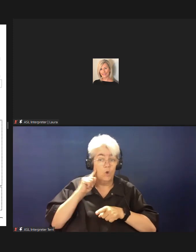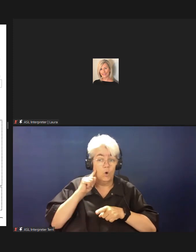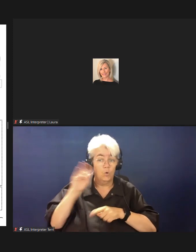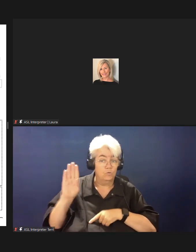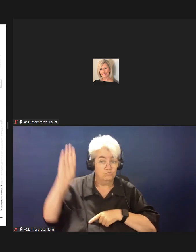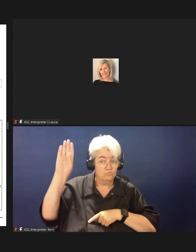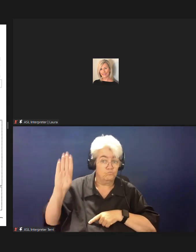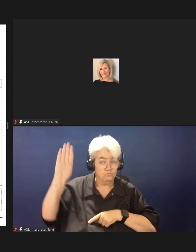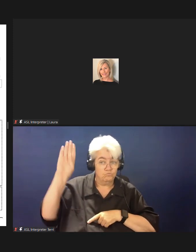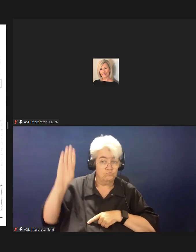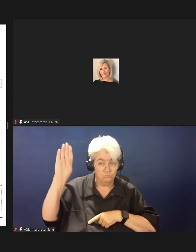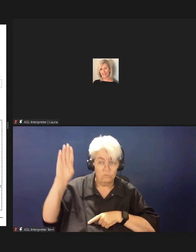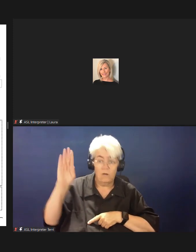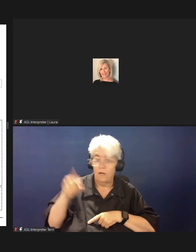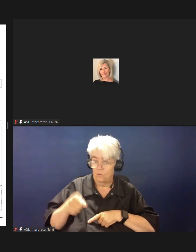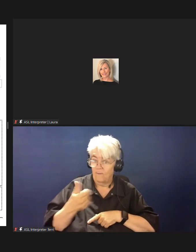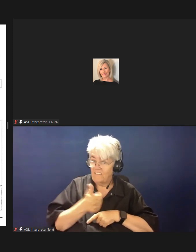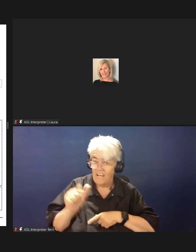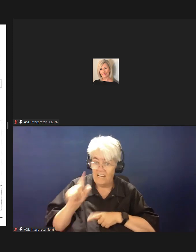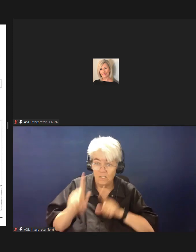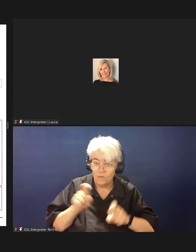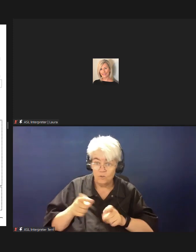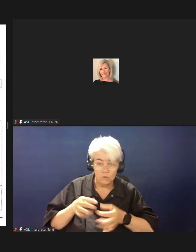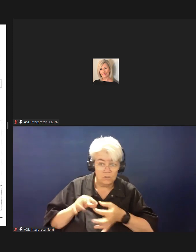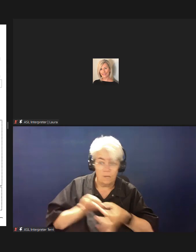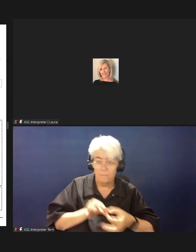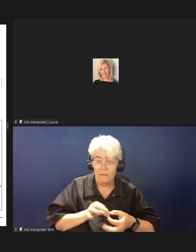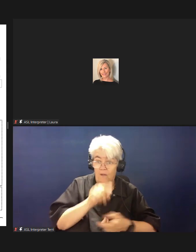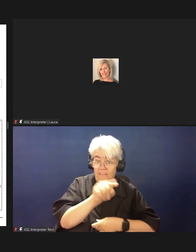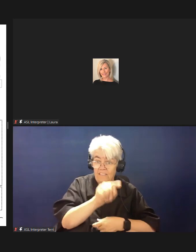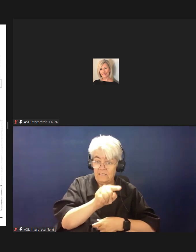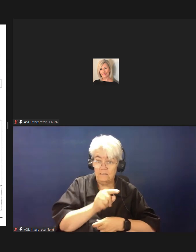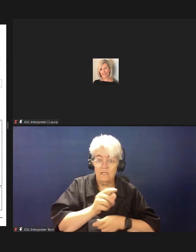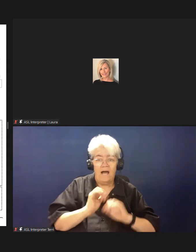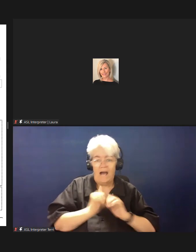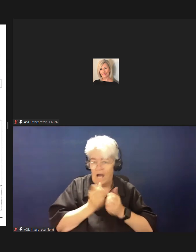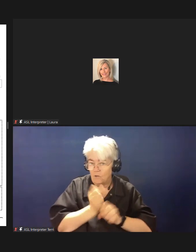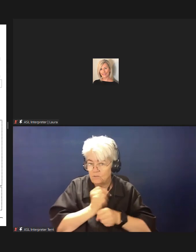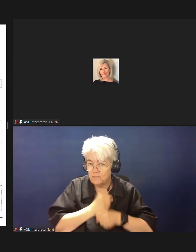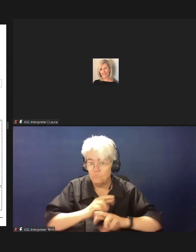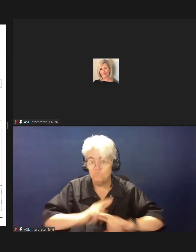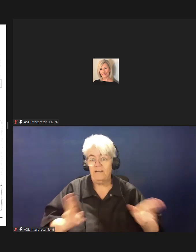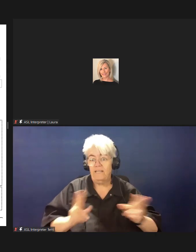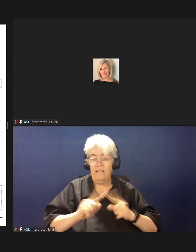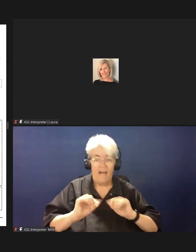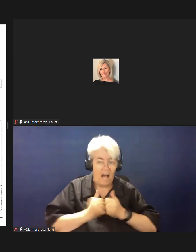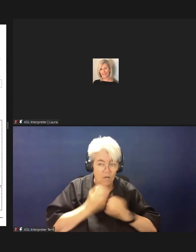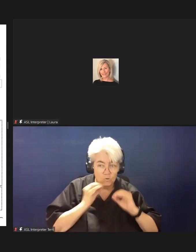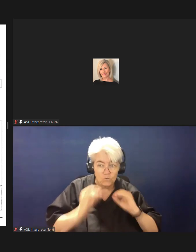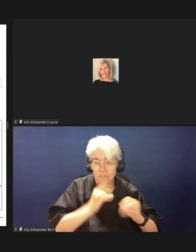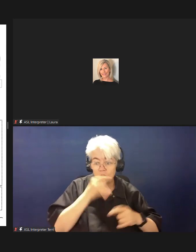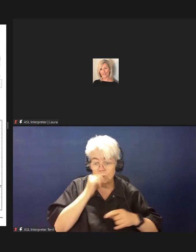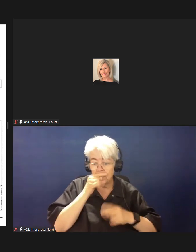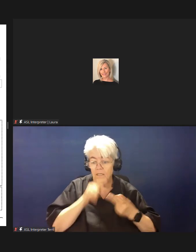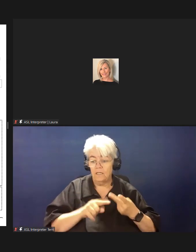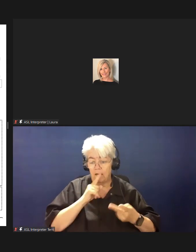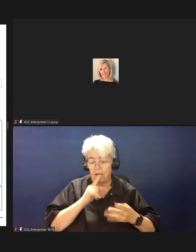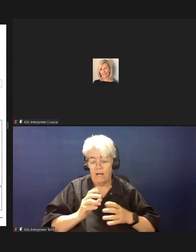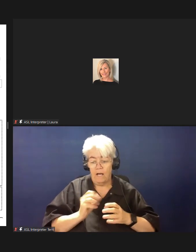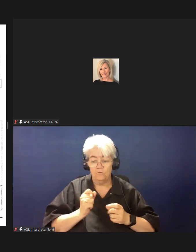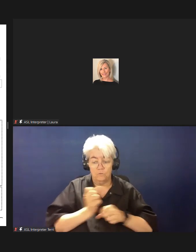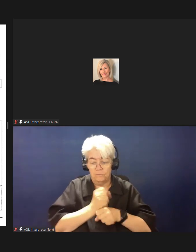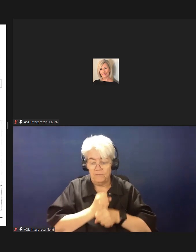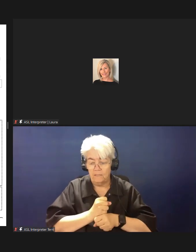other questions about this method, preparing to screen, conditioning, conducting the actual screening,